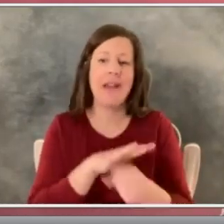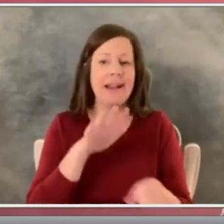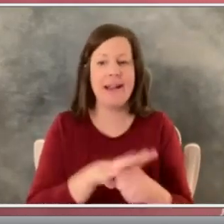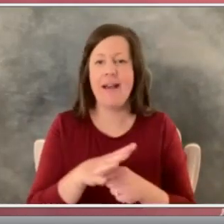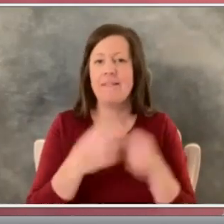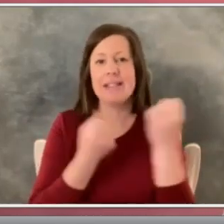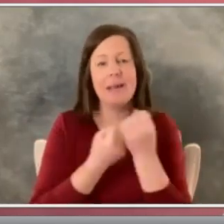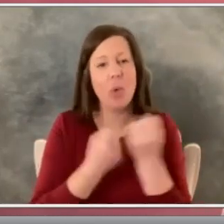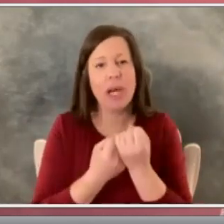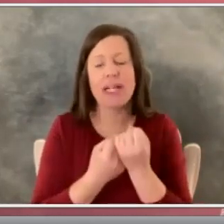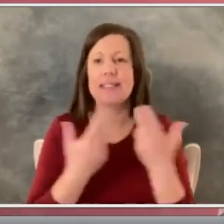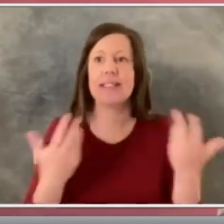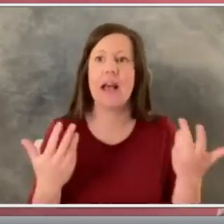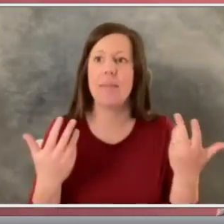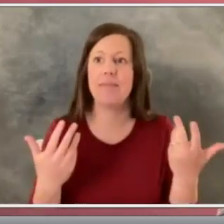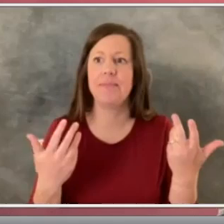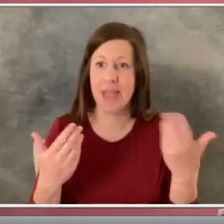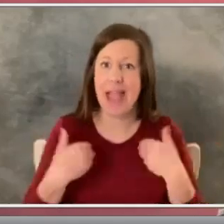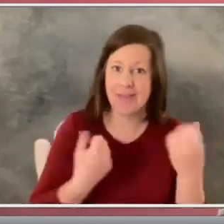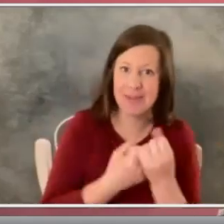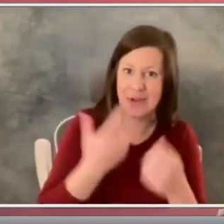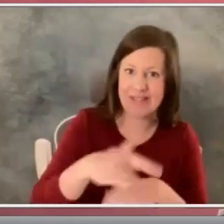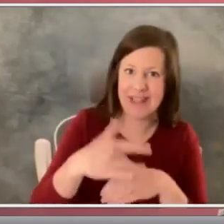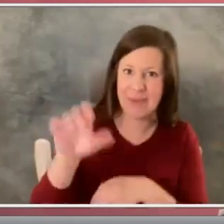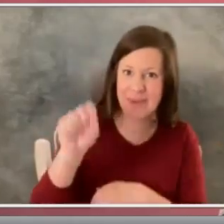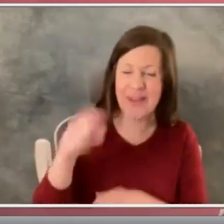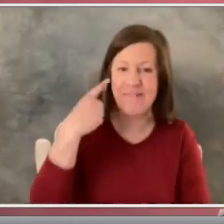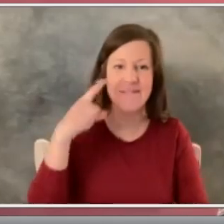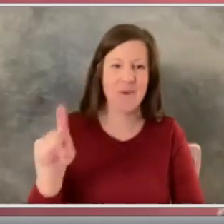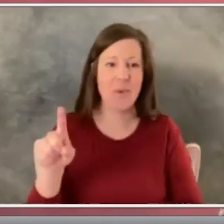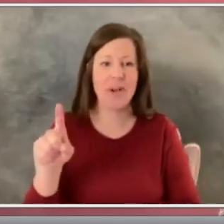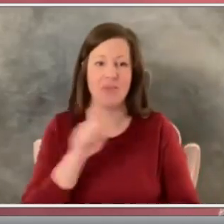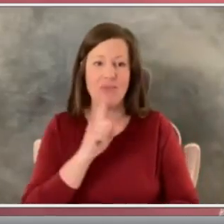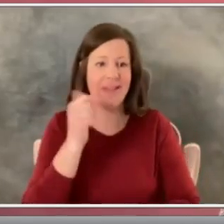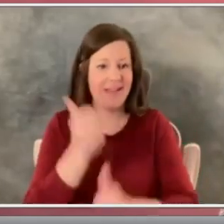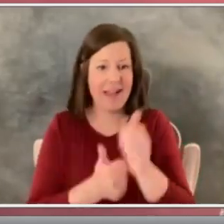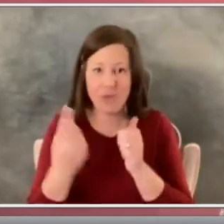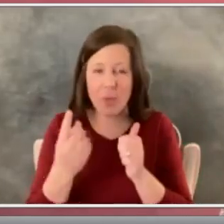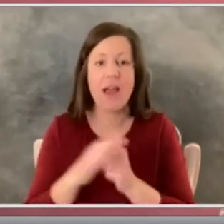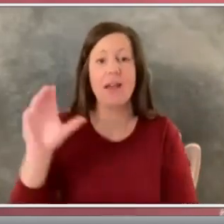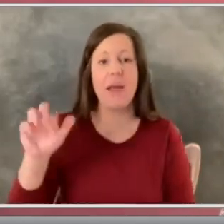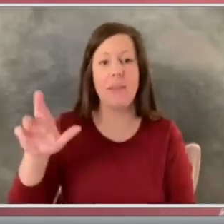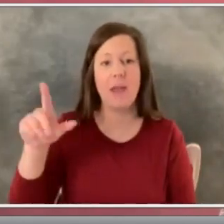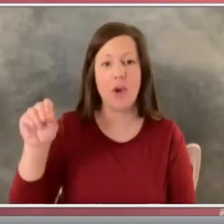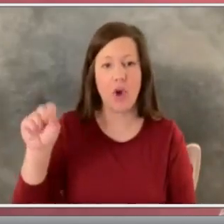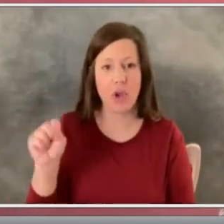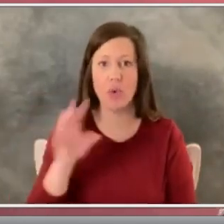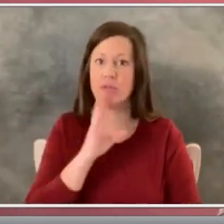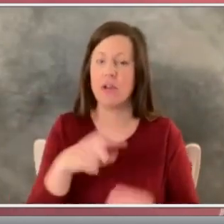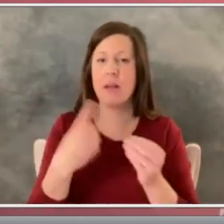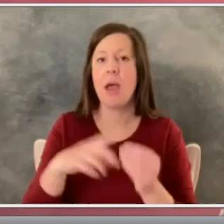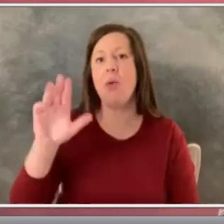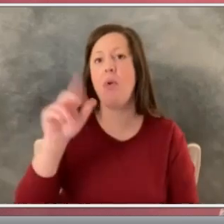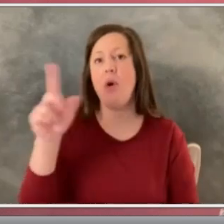there are supports for everyone. I mean, Carlos talked about the Alzheimer's Association. There